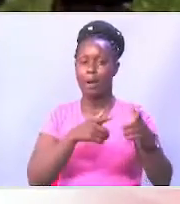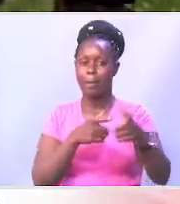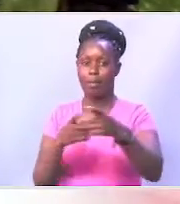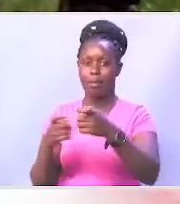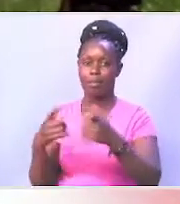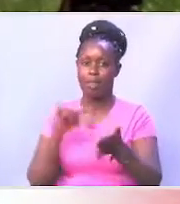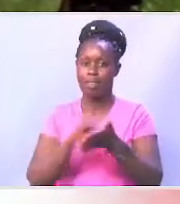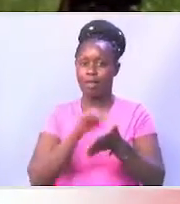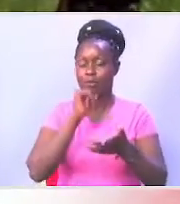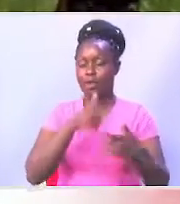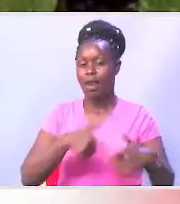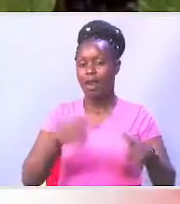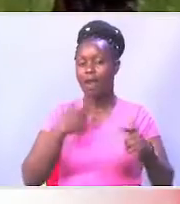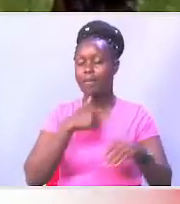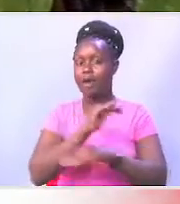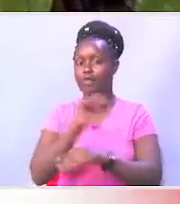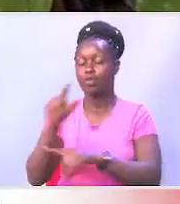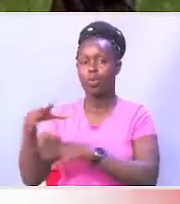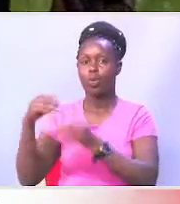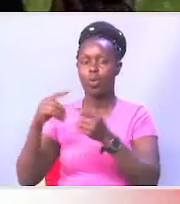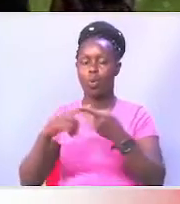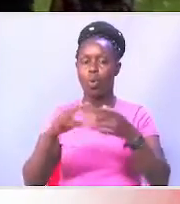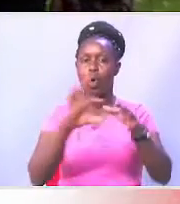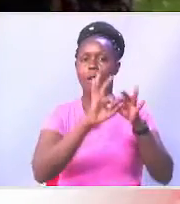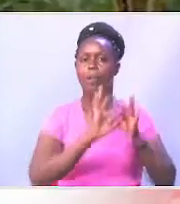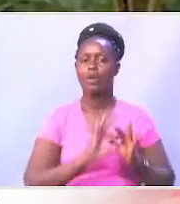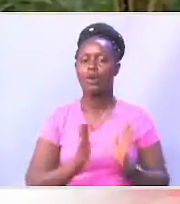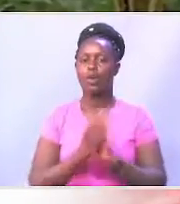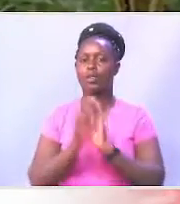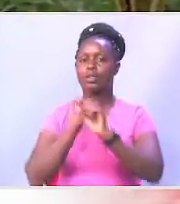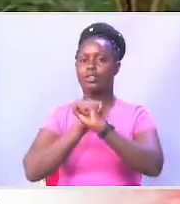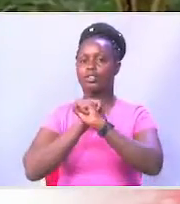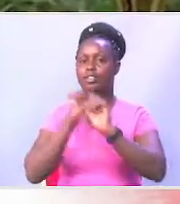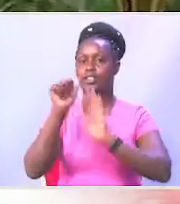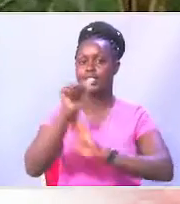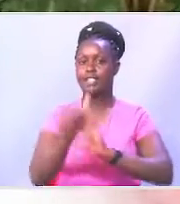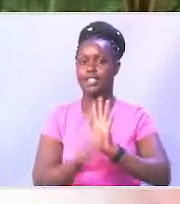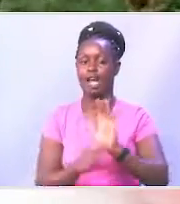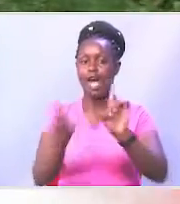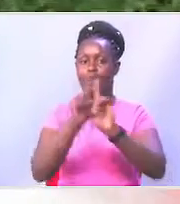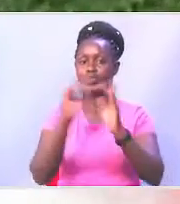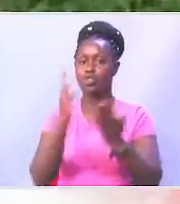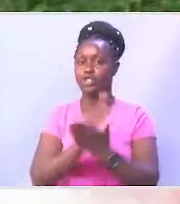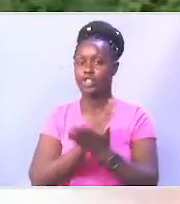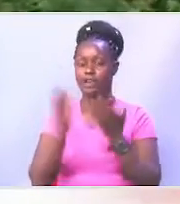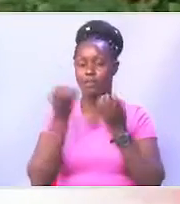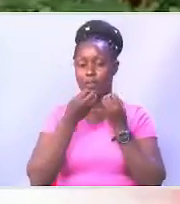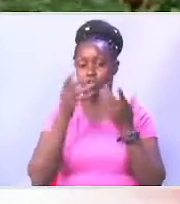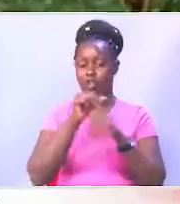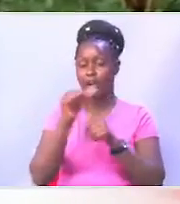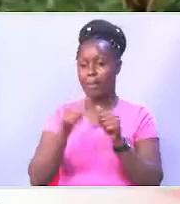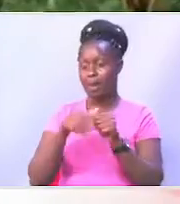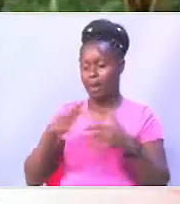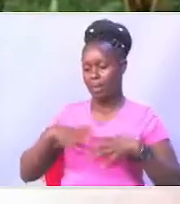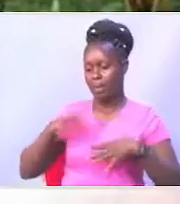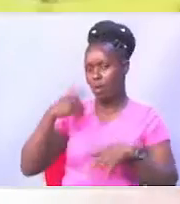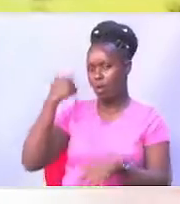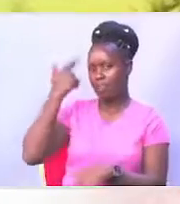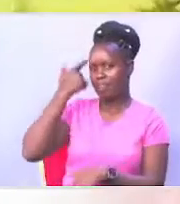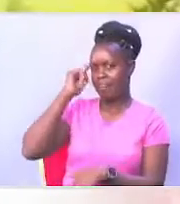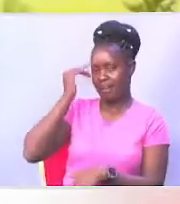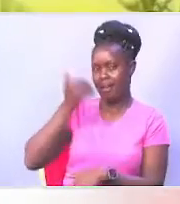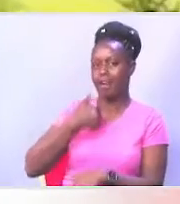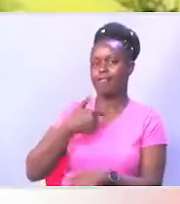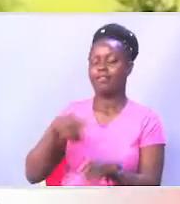areas have been requested to cooperate with security agencies and share information on suspicious persons and activities.